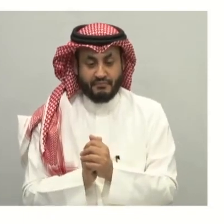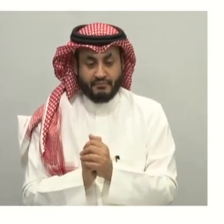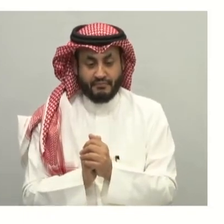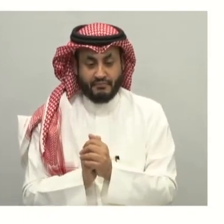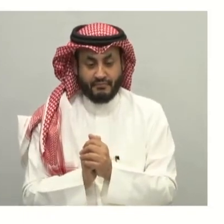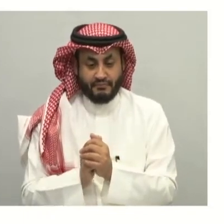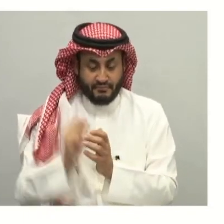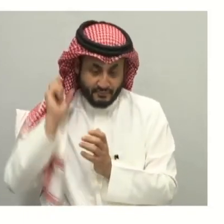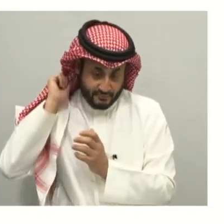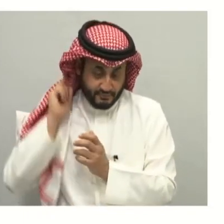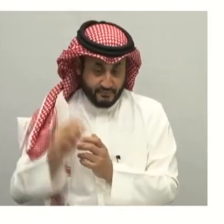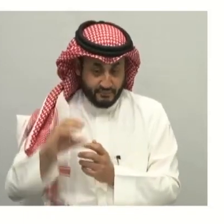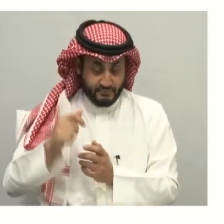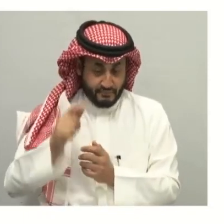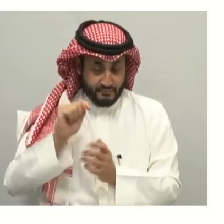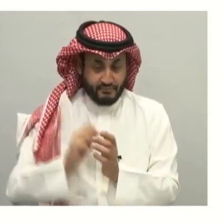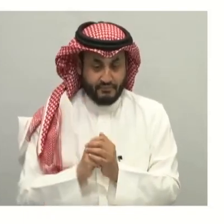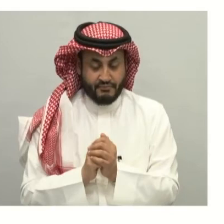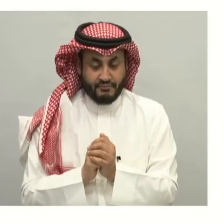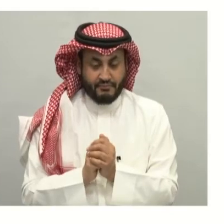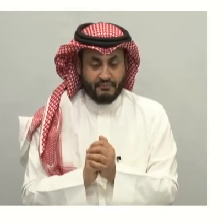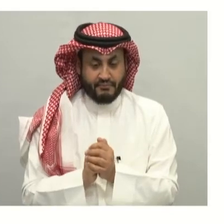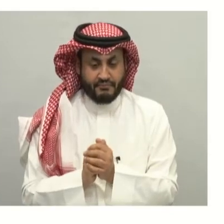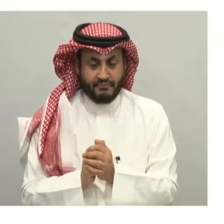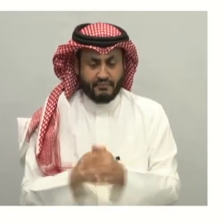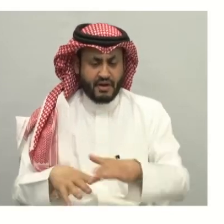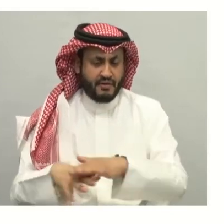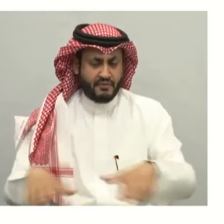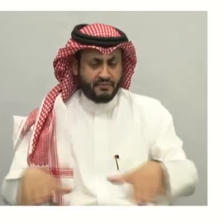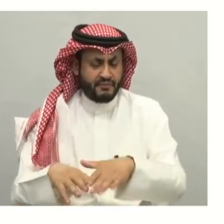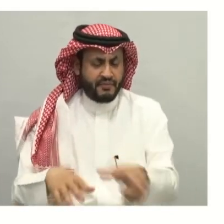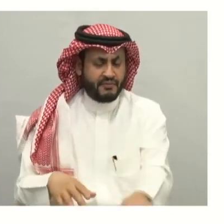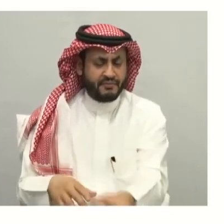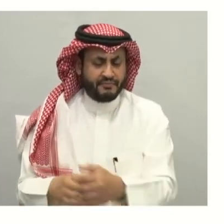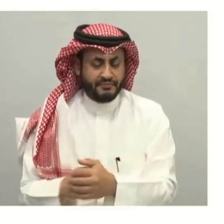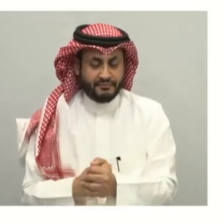The cat is sleeping on the yellow